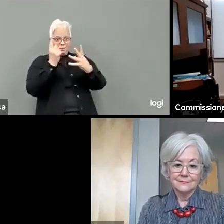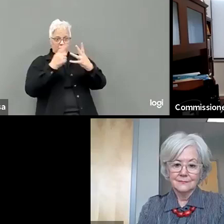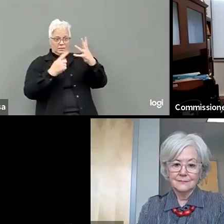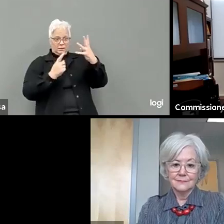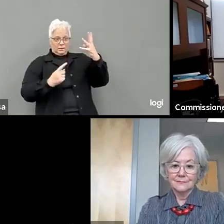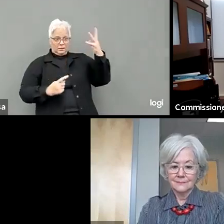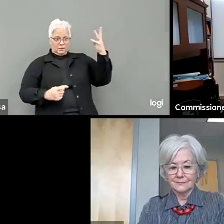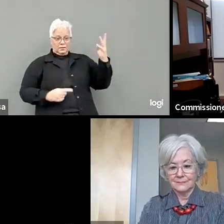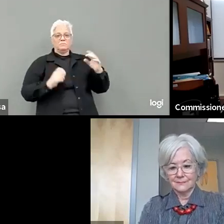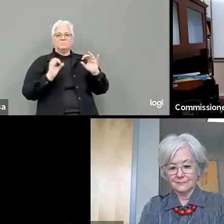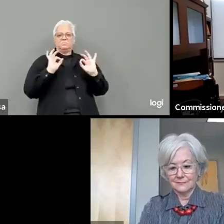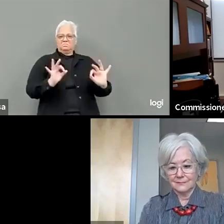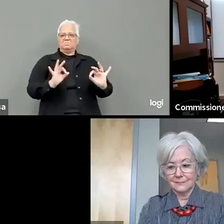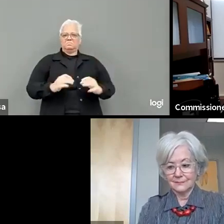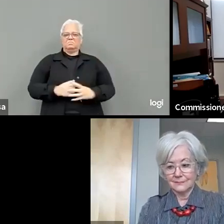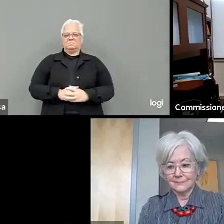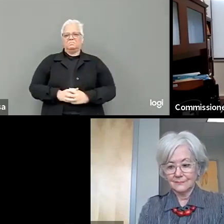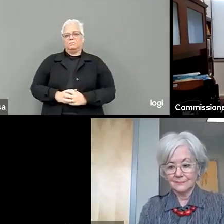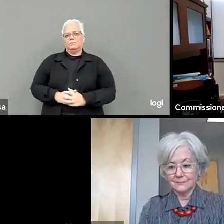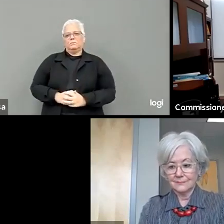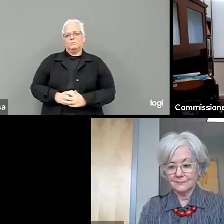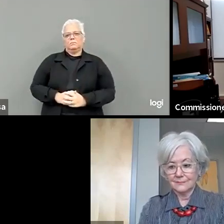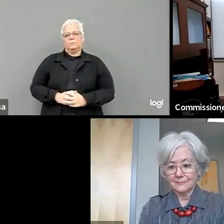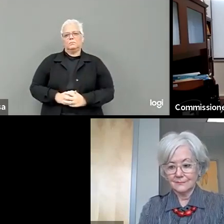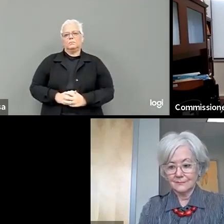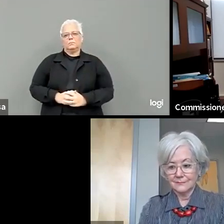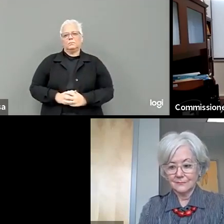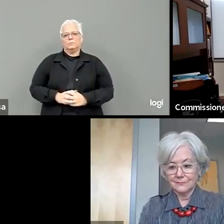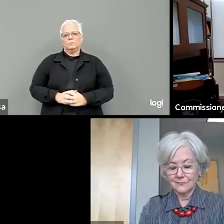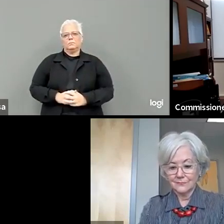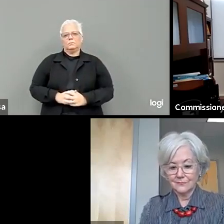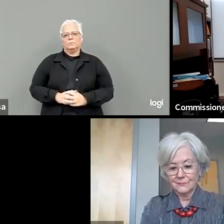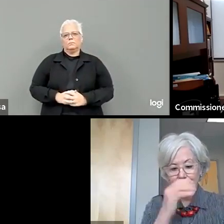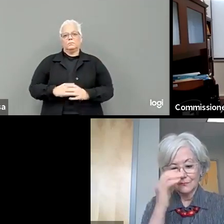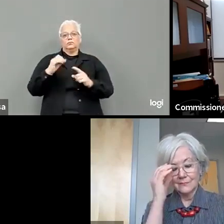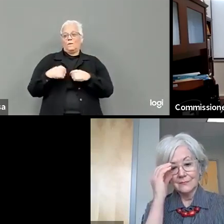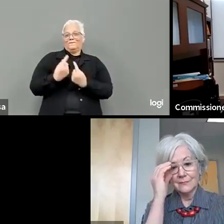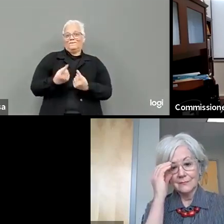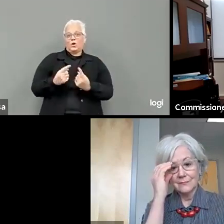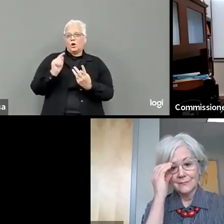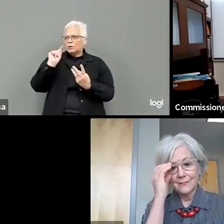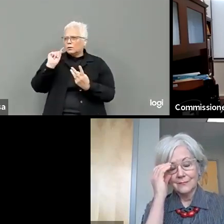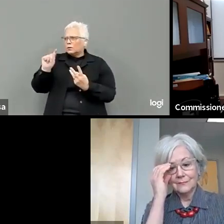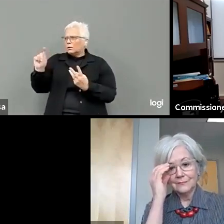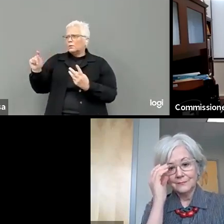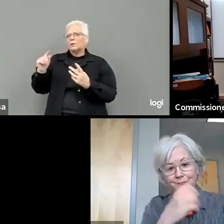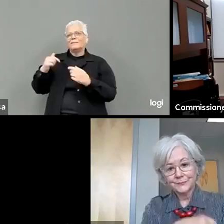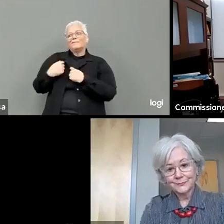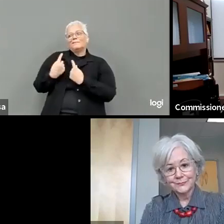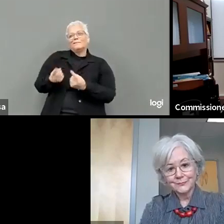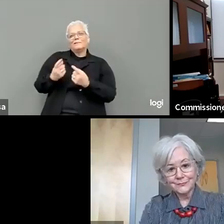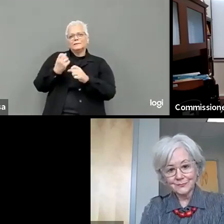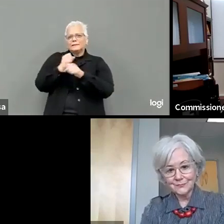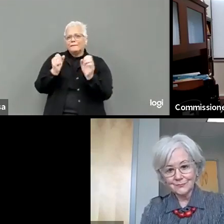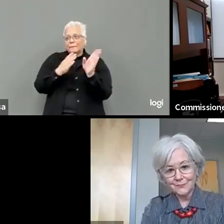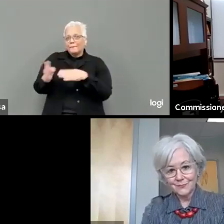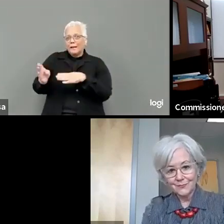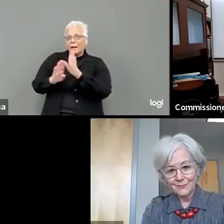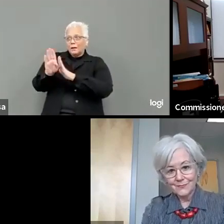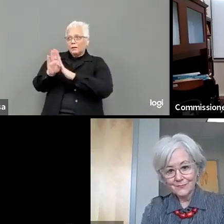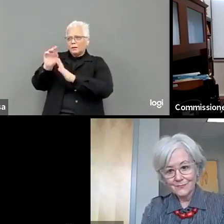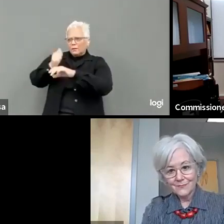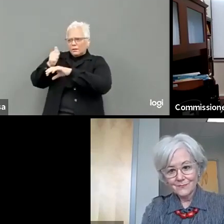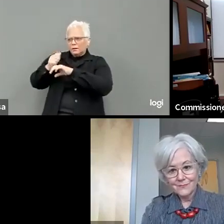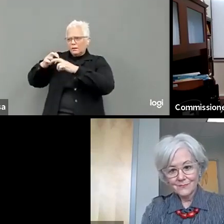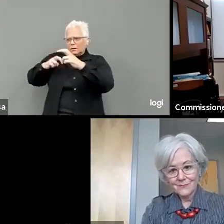examples of events that when they follow their own safety plan they create in conjunction with us, we have great outcomes. And